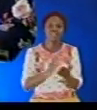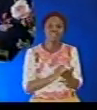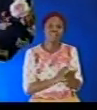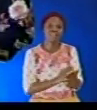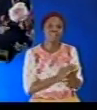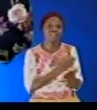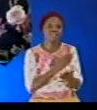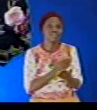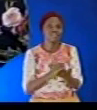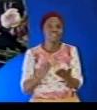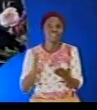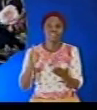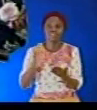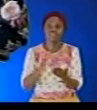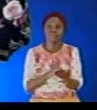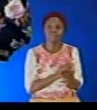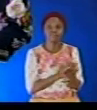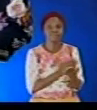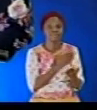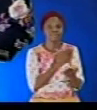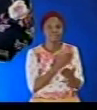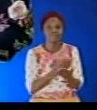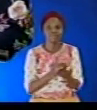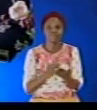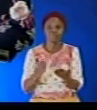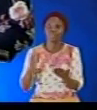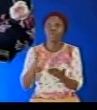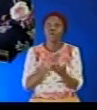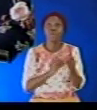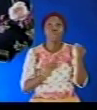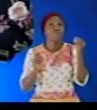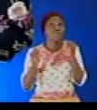yet. Oh, deeper. Yet I